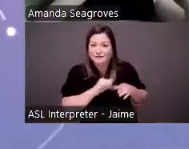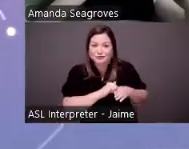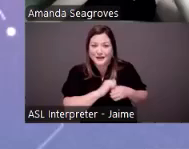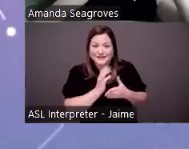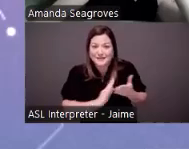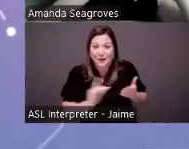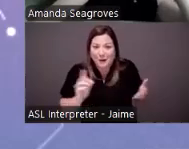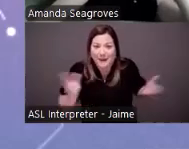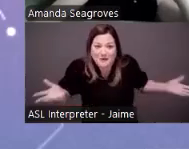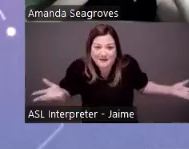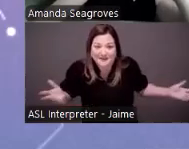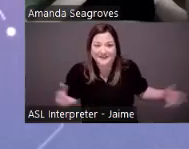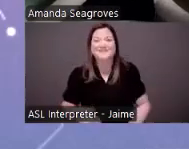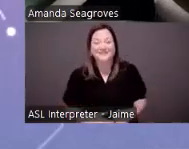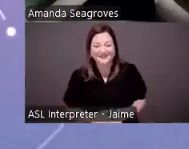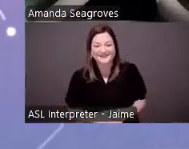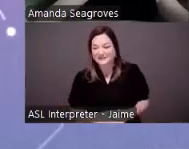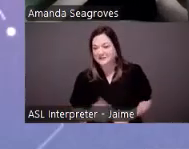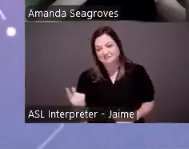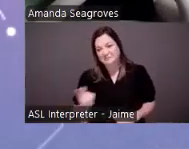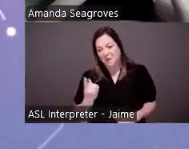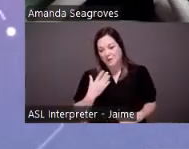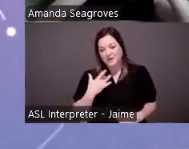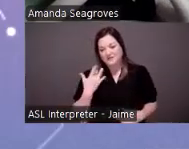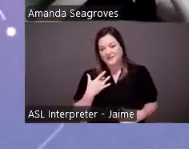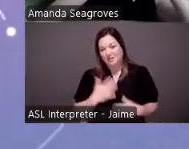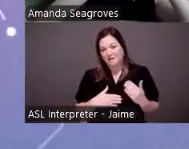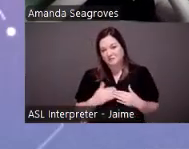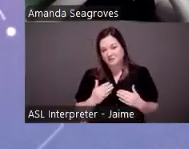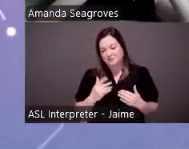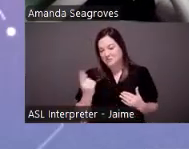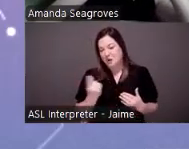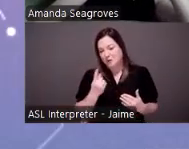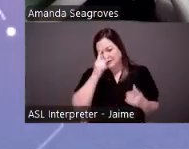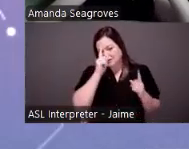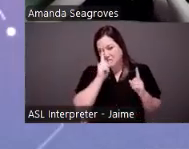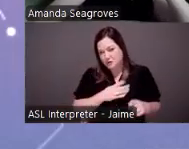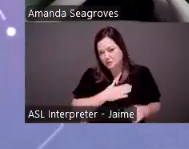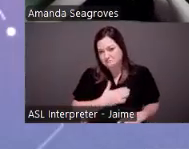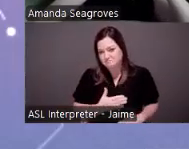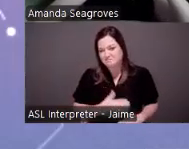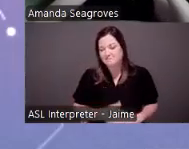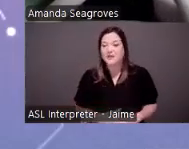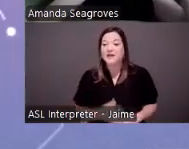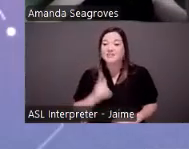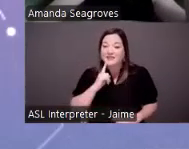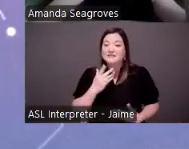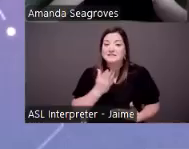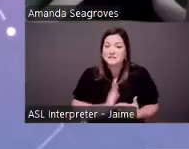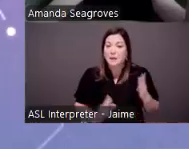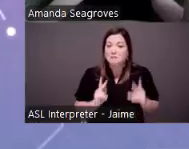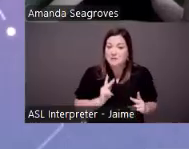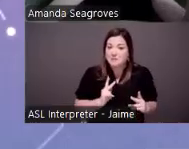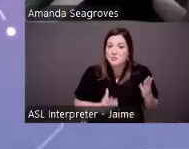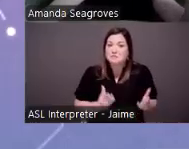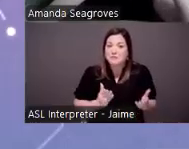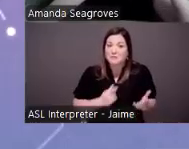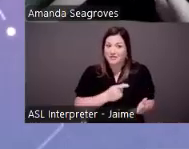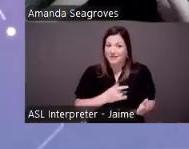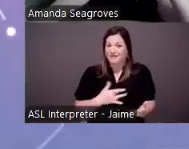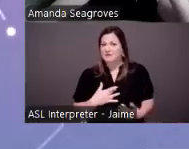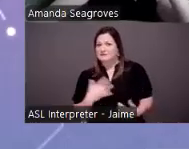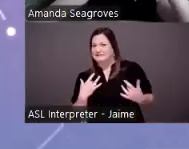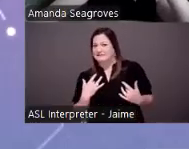somewhere. So I've always been comfortable, and I've always agreed. I do think that for some people, though, it might be a little